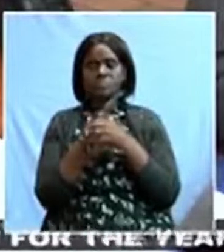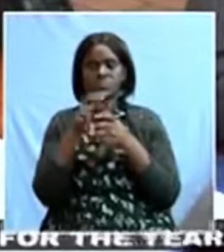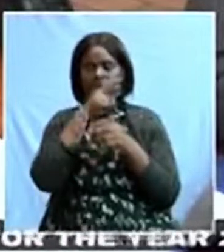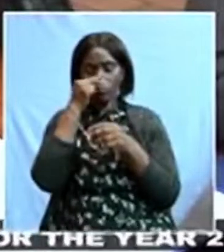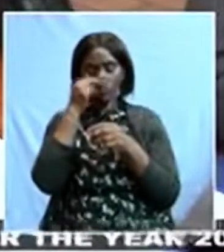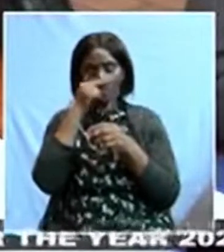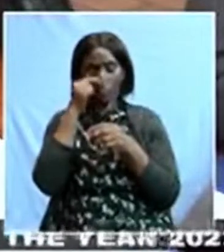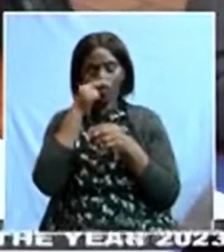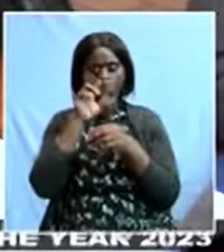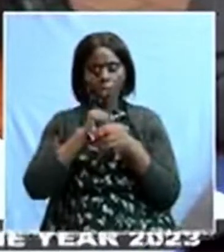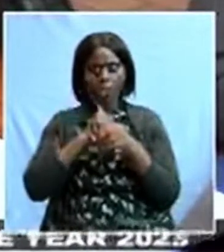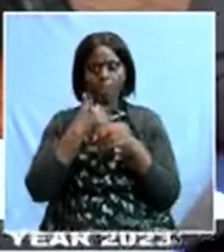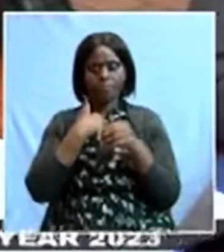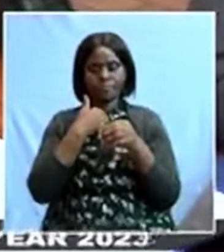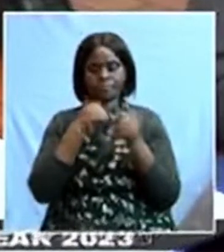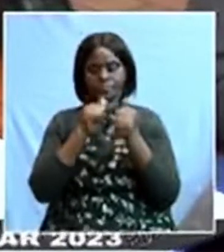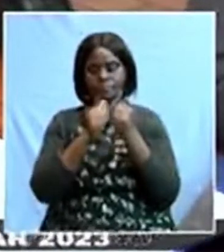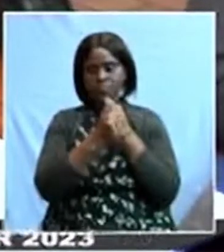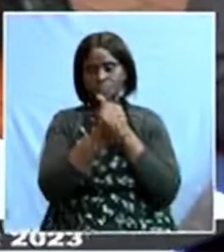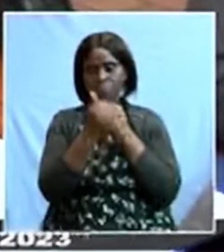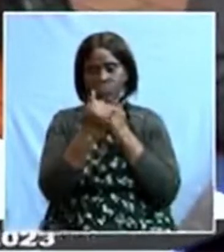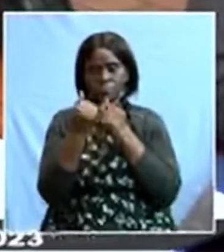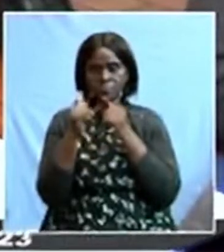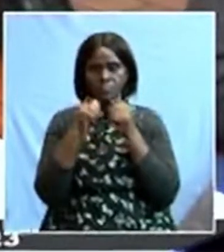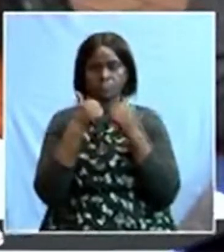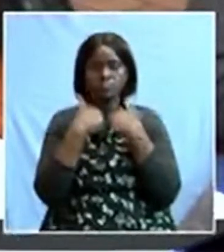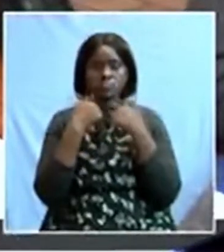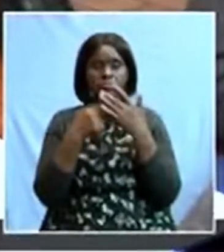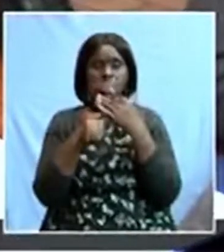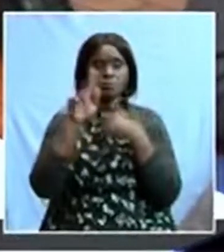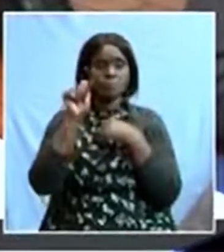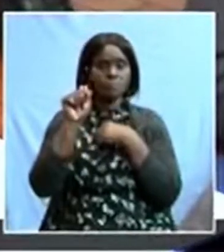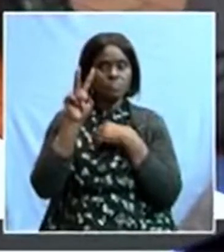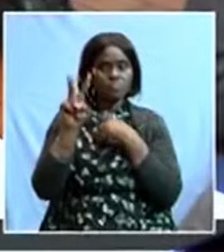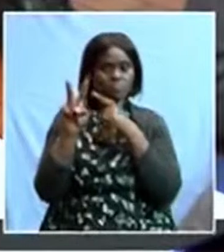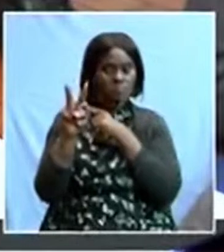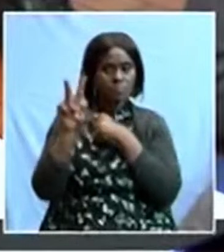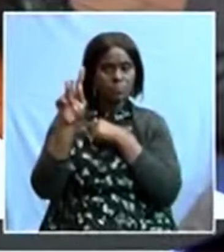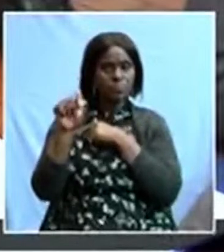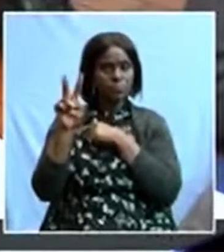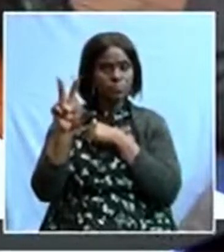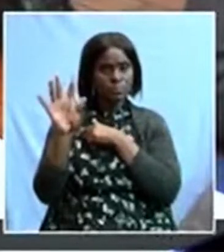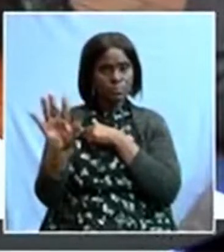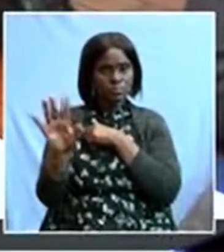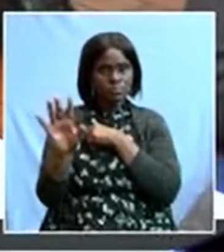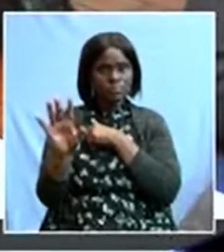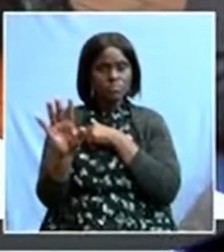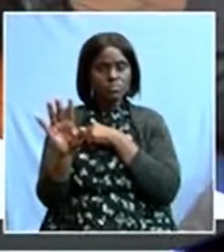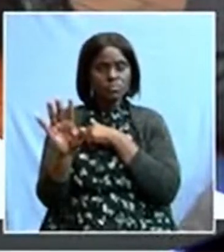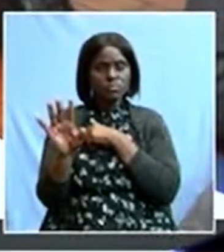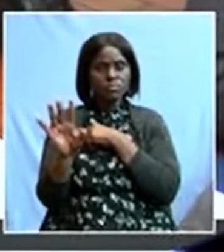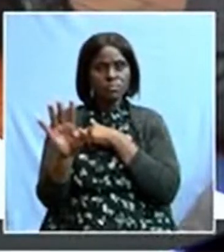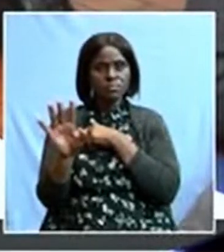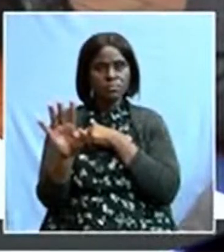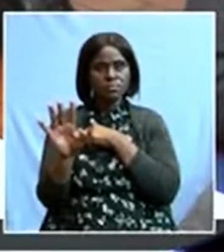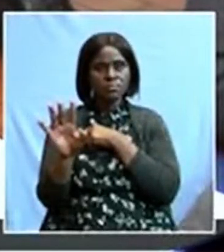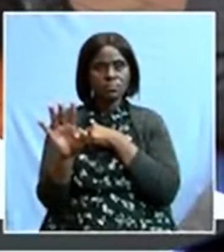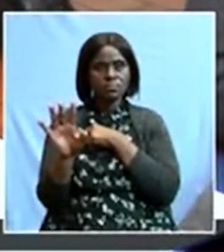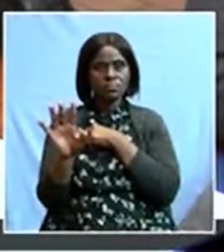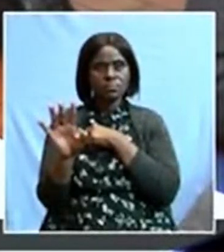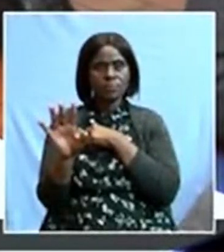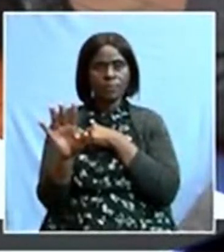stolen, we had, among other items, we had television sets and